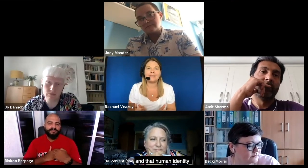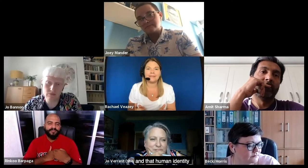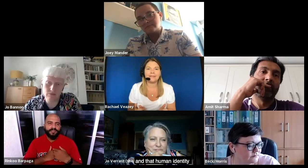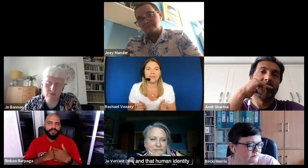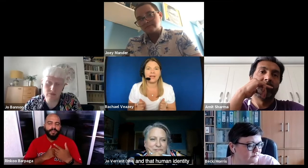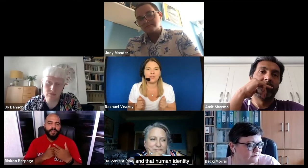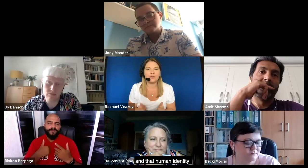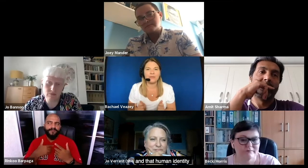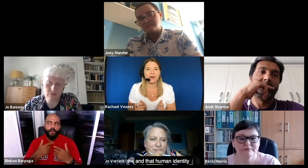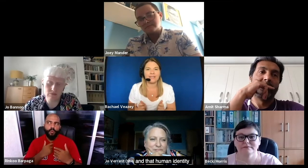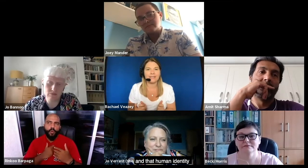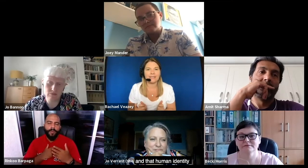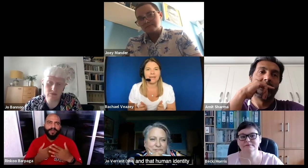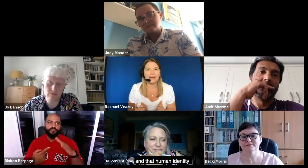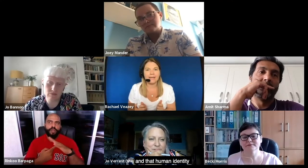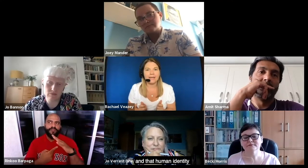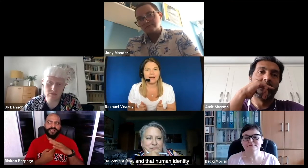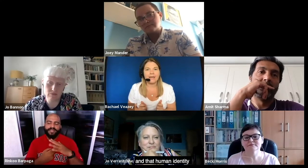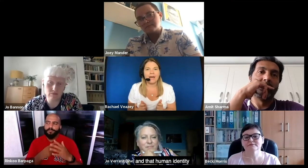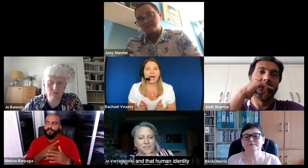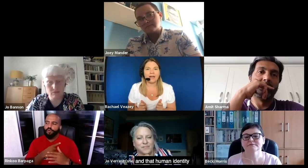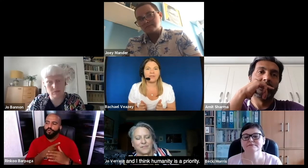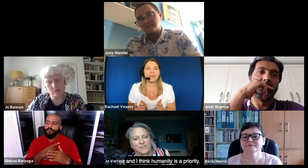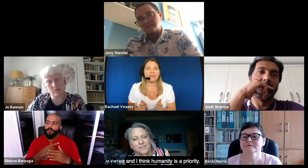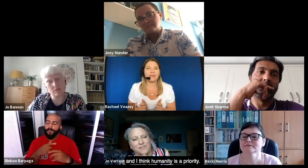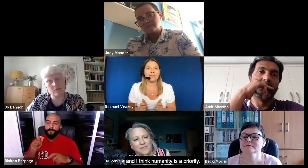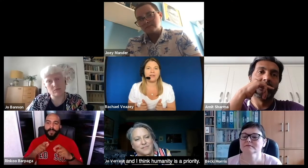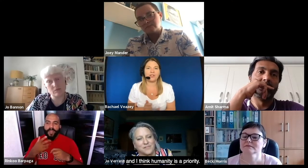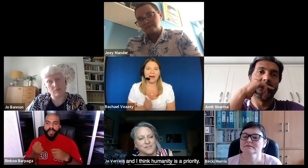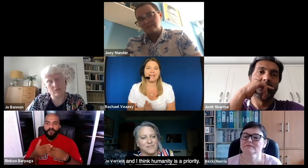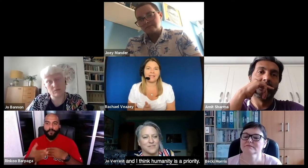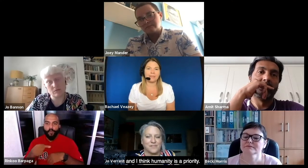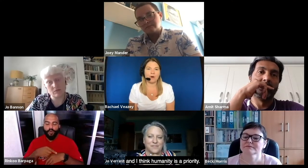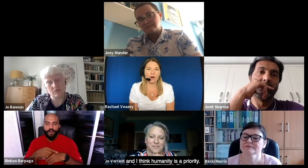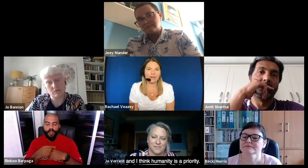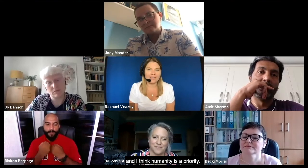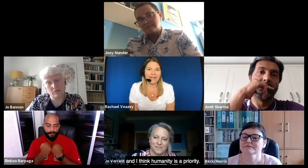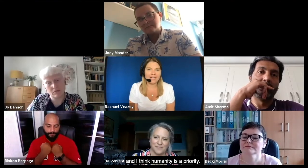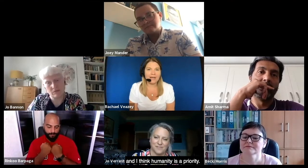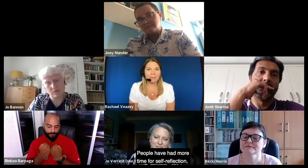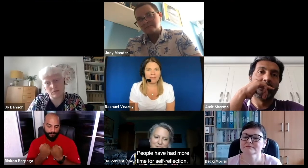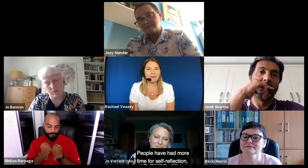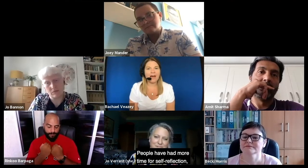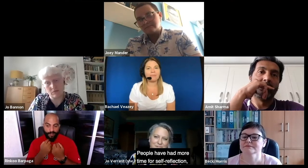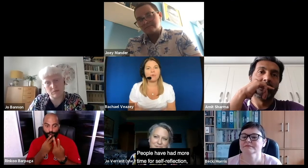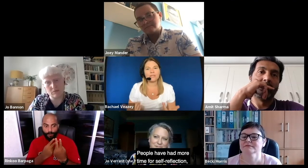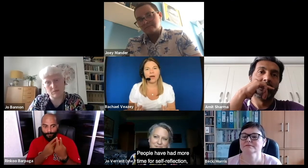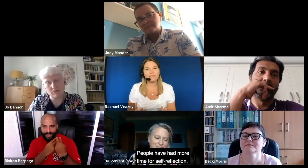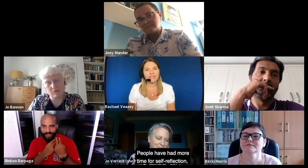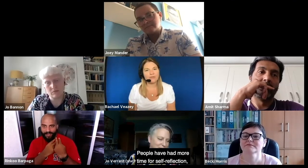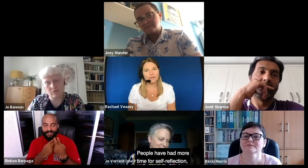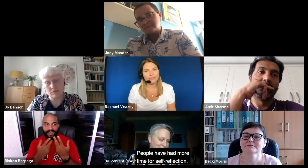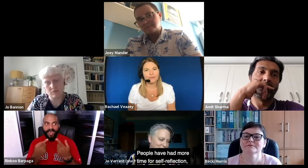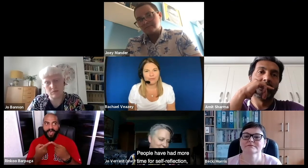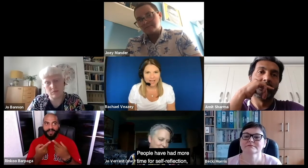humanity and that human identity. And I think humanity is a priority. People have had more time